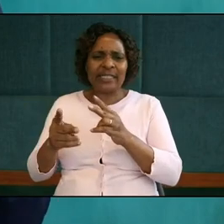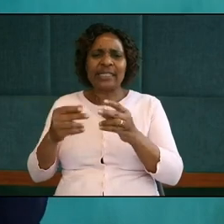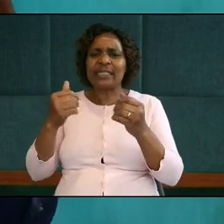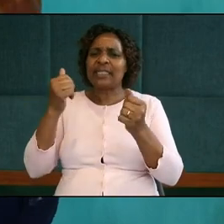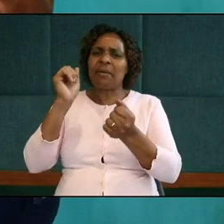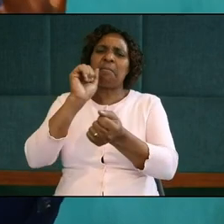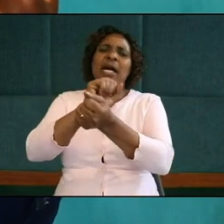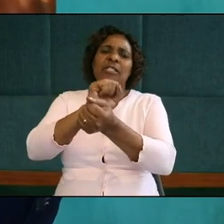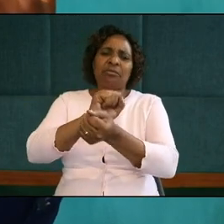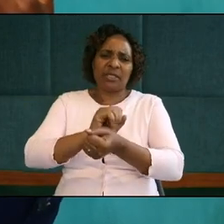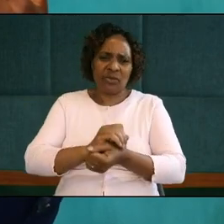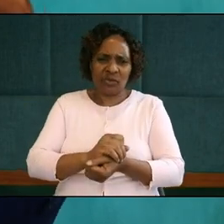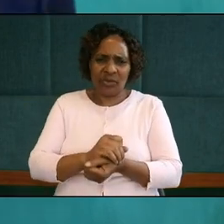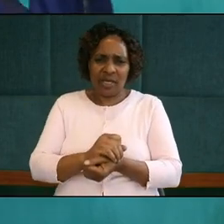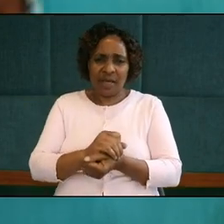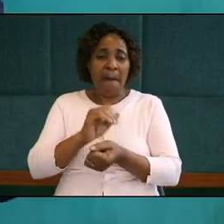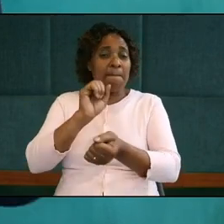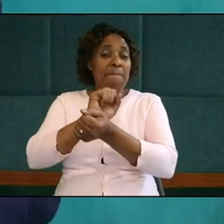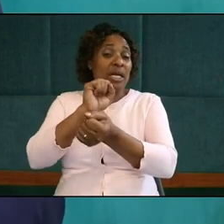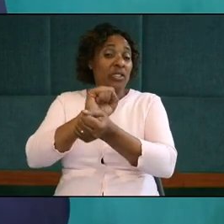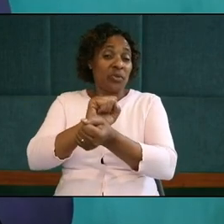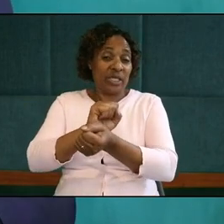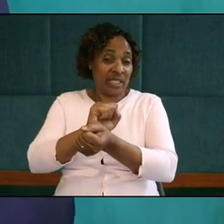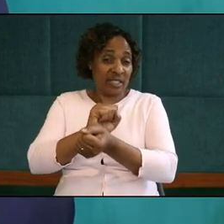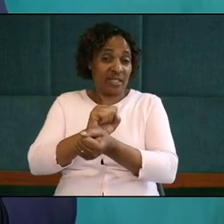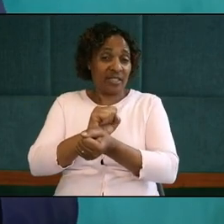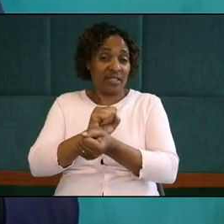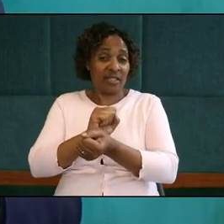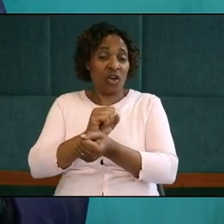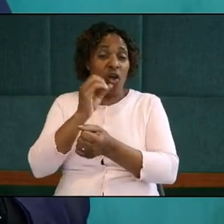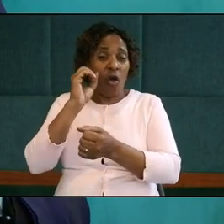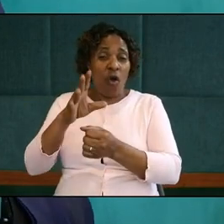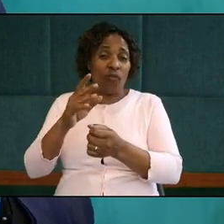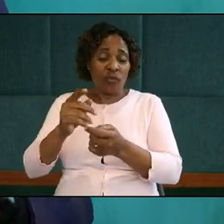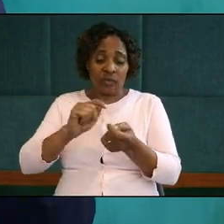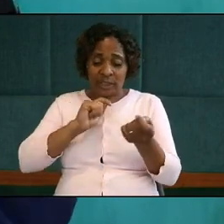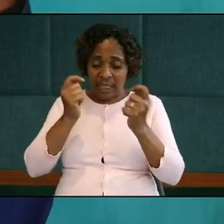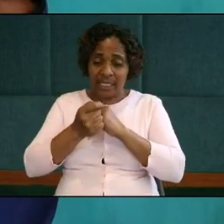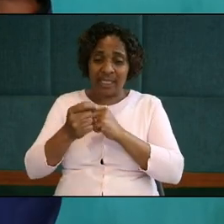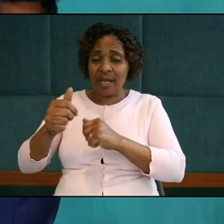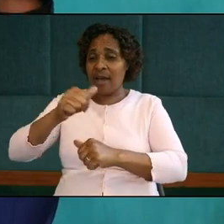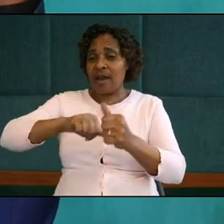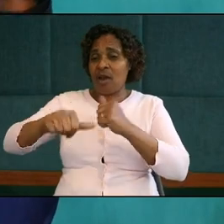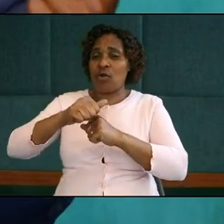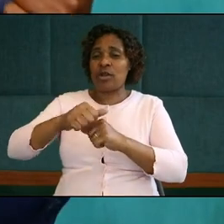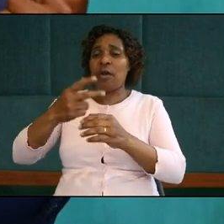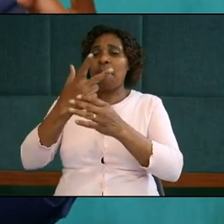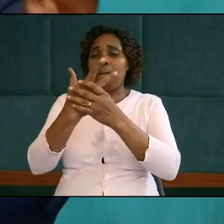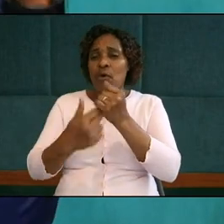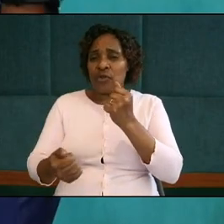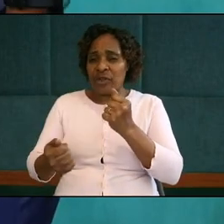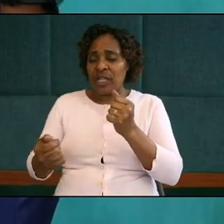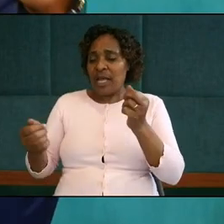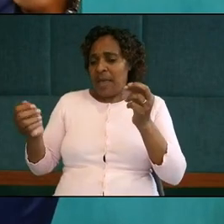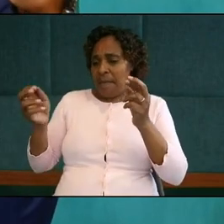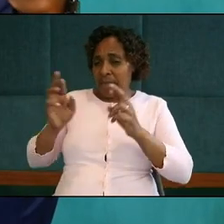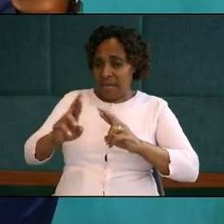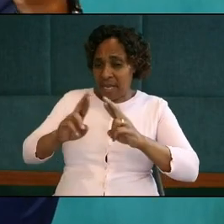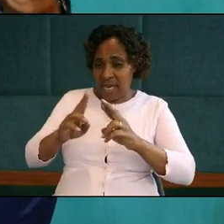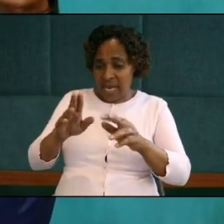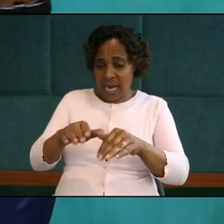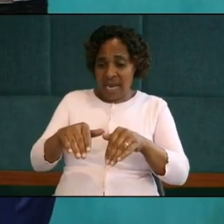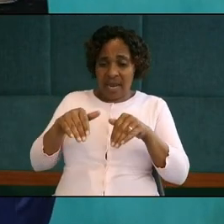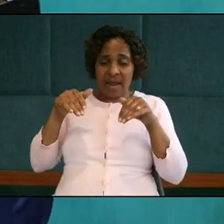know, we started by talking about consequences. Mm-hmm. The consequences of turning around, both immediate,